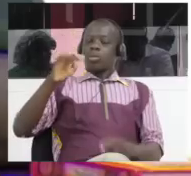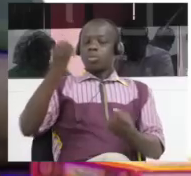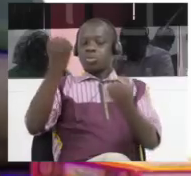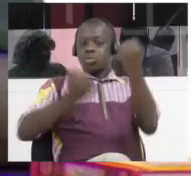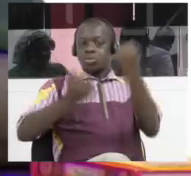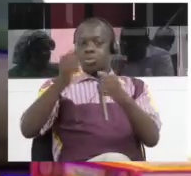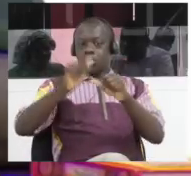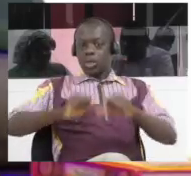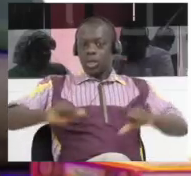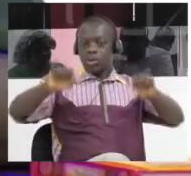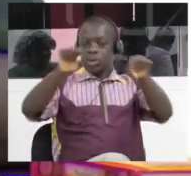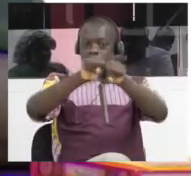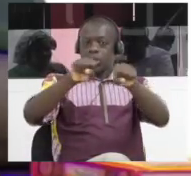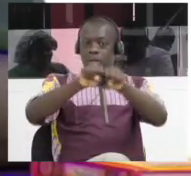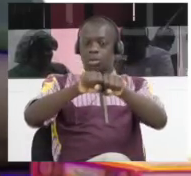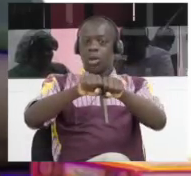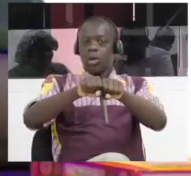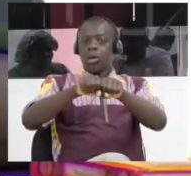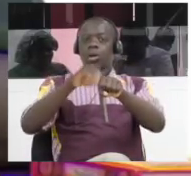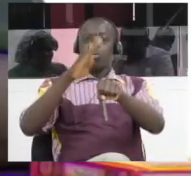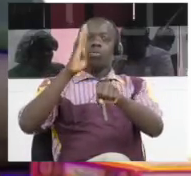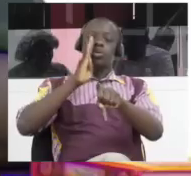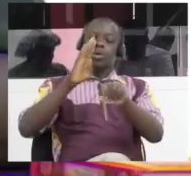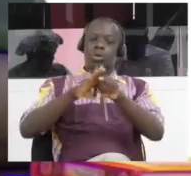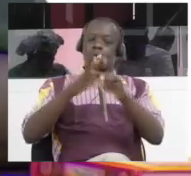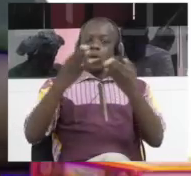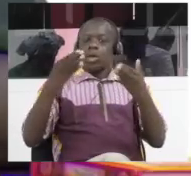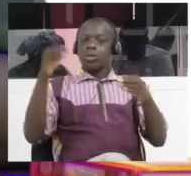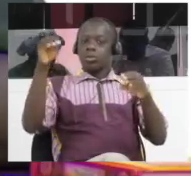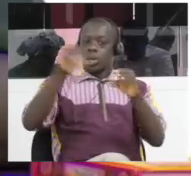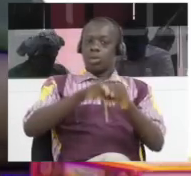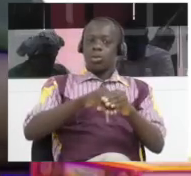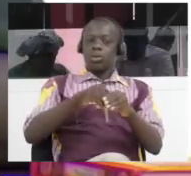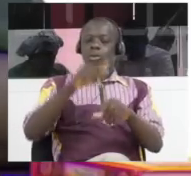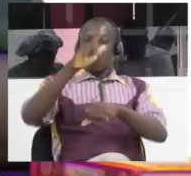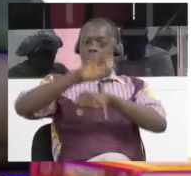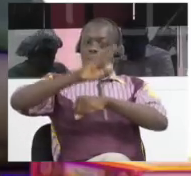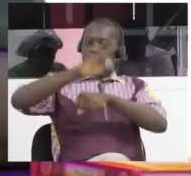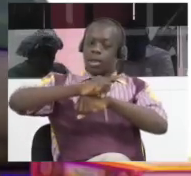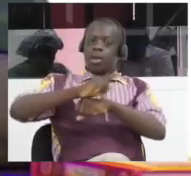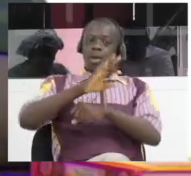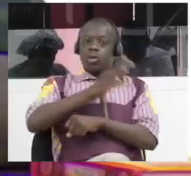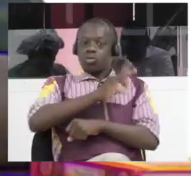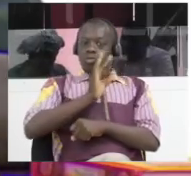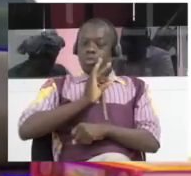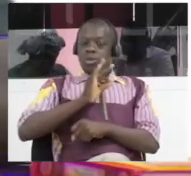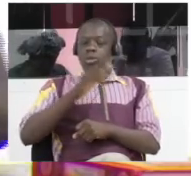where we persuaded one of the local tourist taxi drivers to drive us to Banjul.